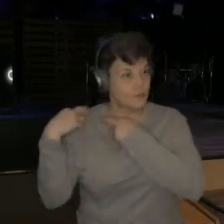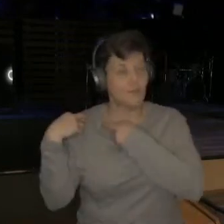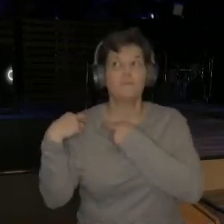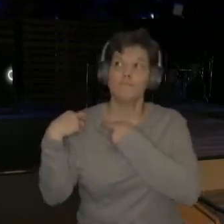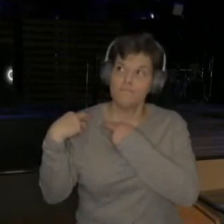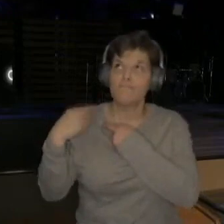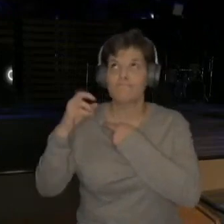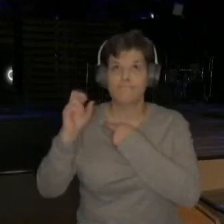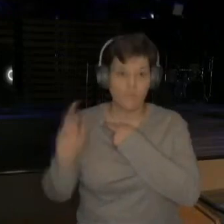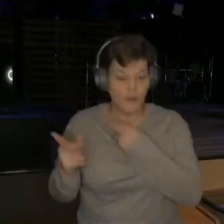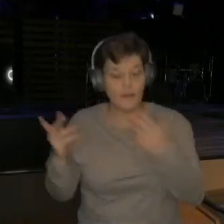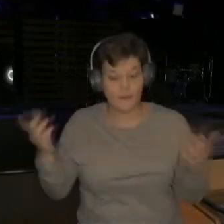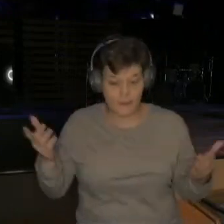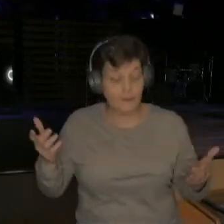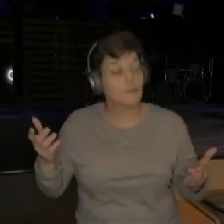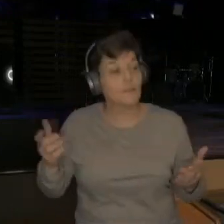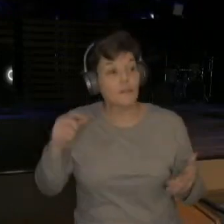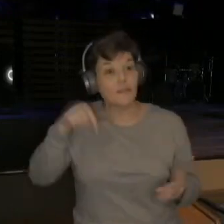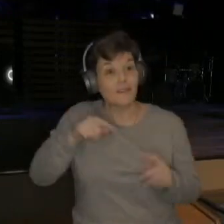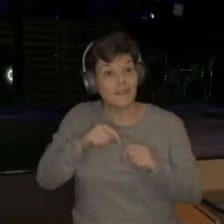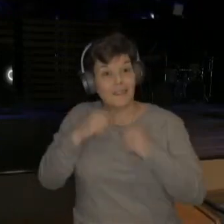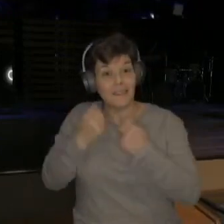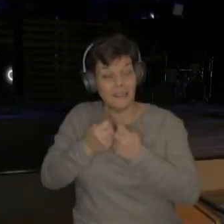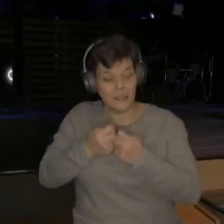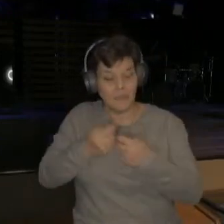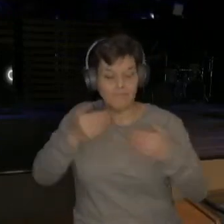say, the team found Private Ryan.